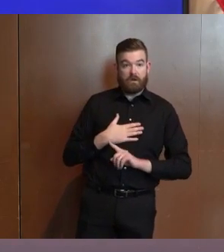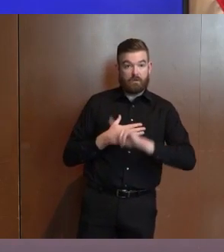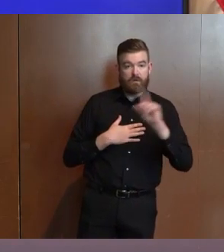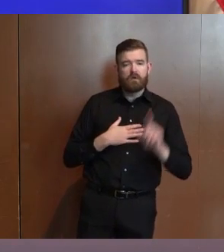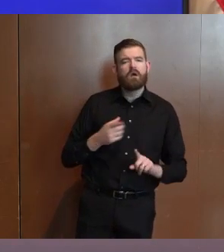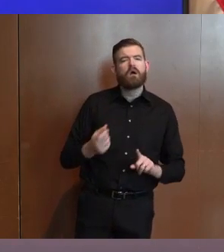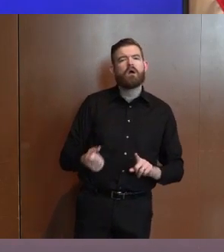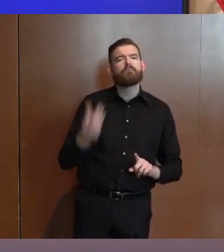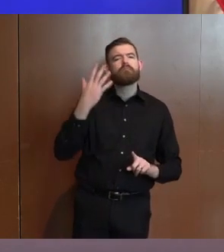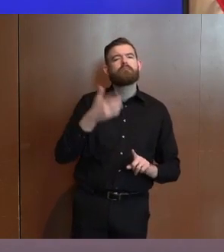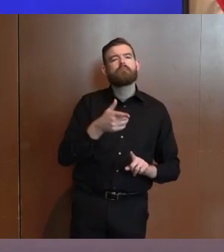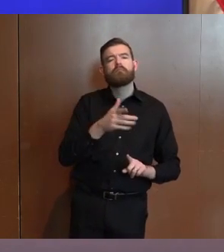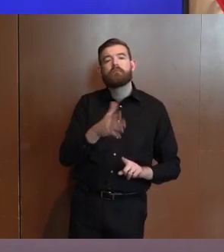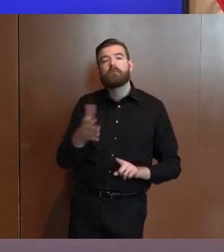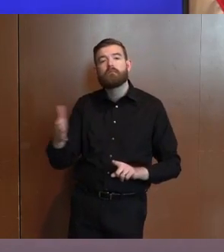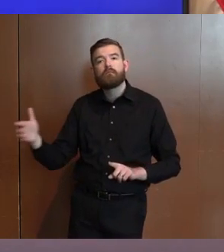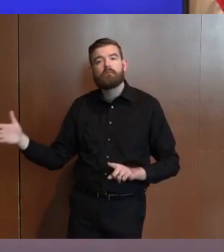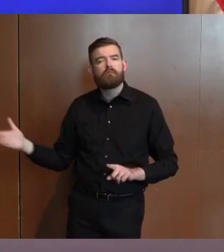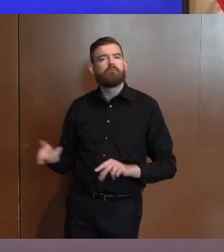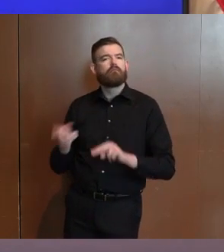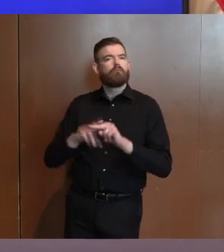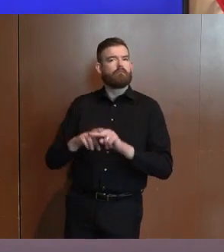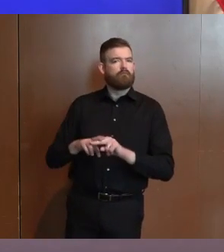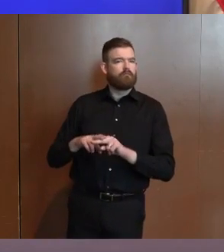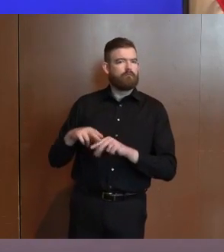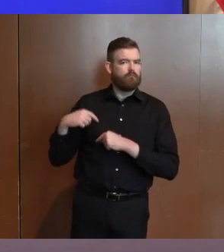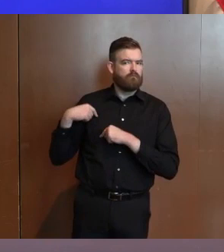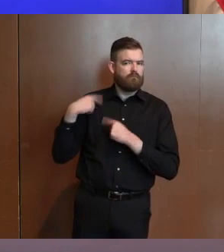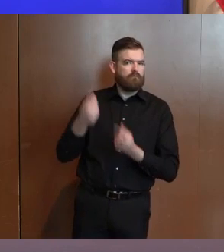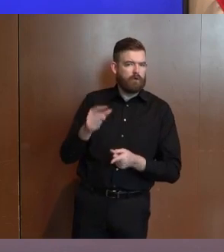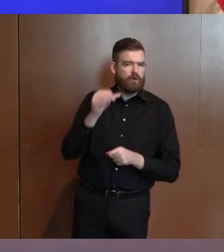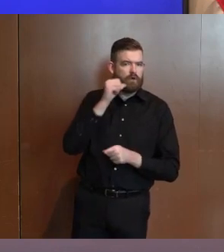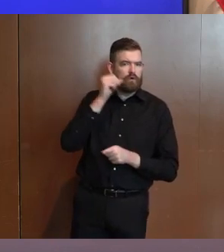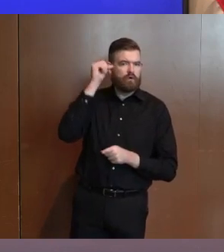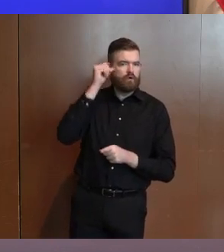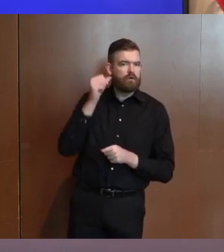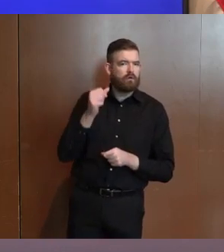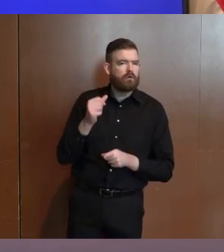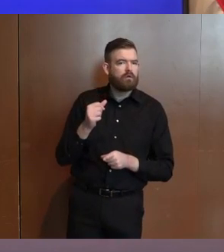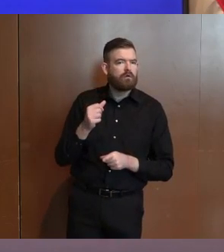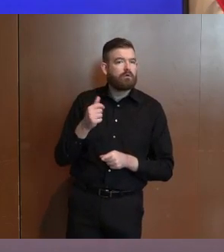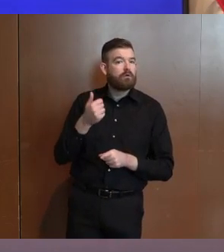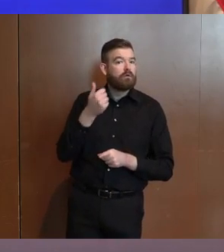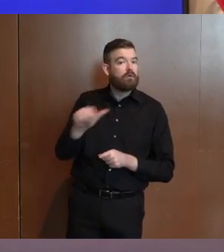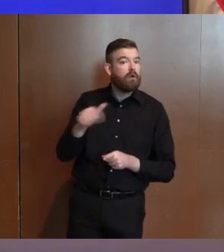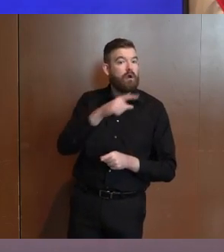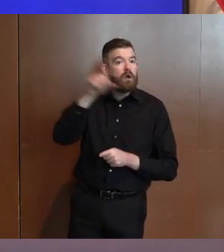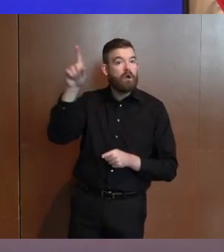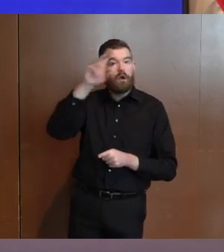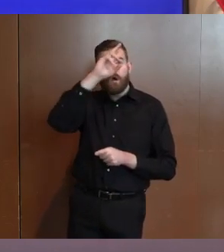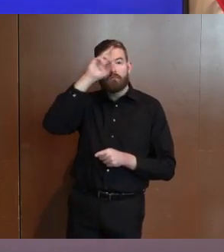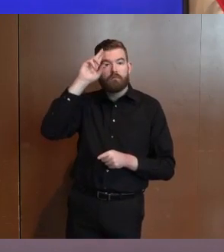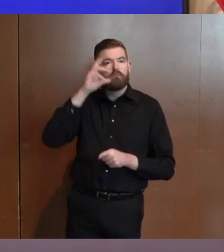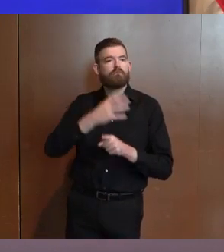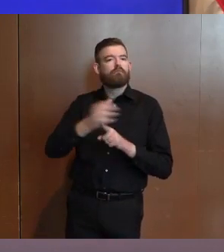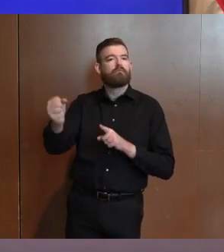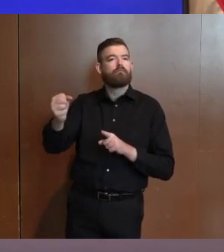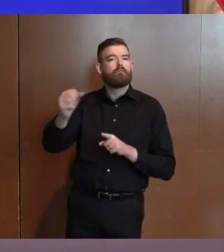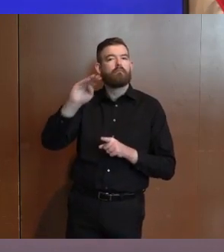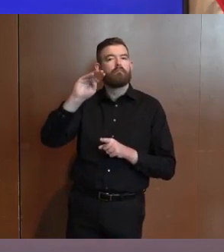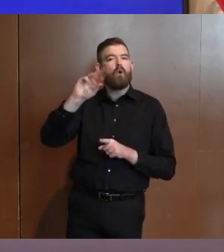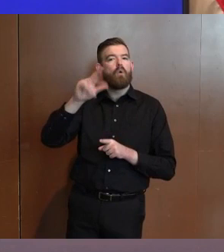jump so far. Are any hospitals running out of morgue space? And the commissioner said she's comfortable with the